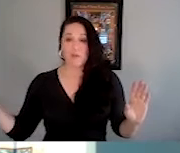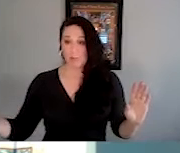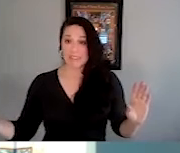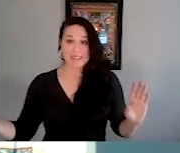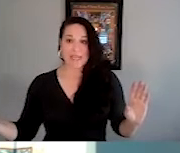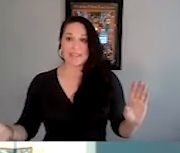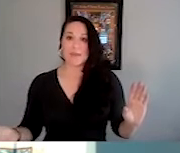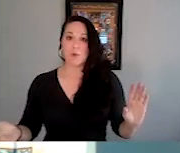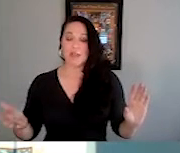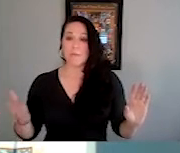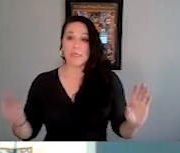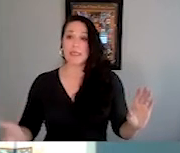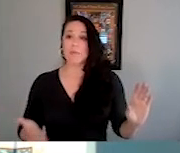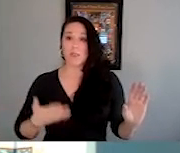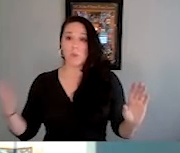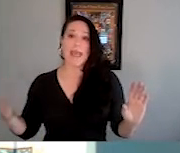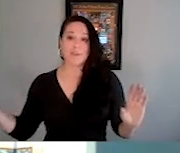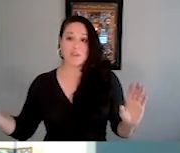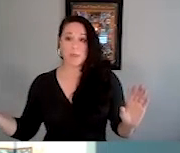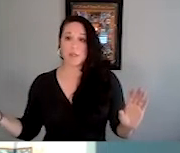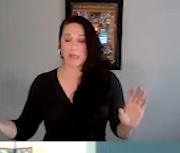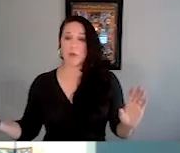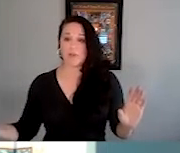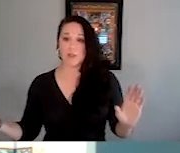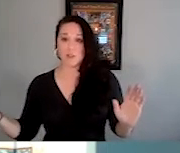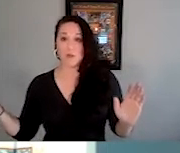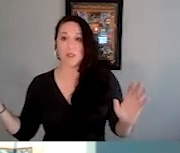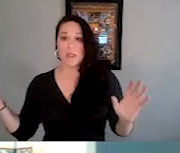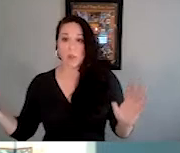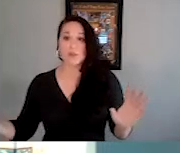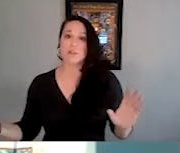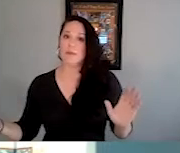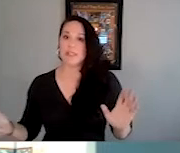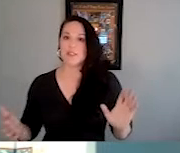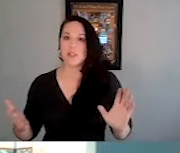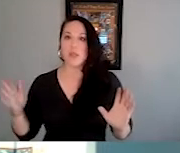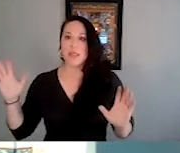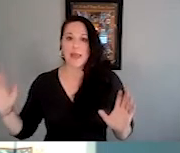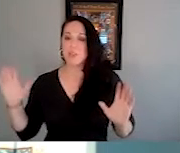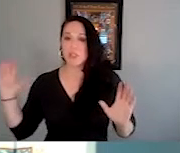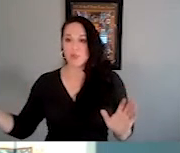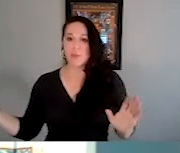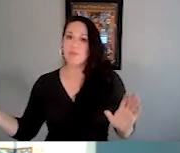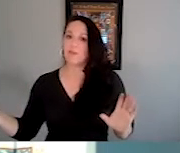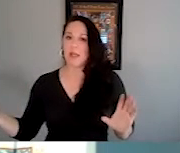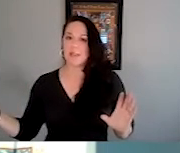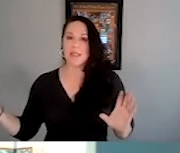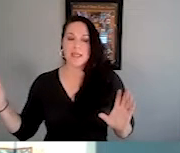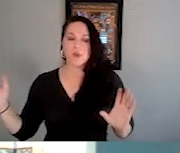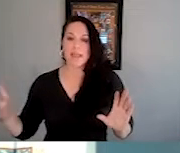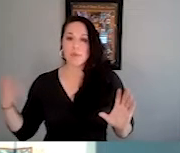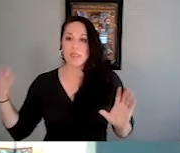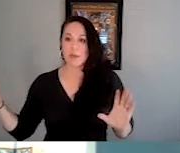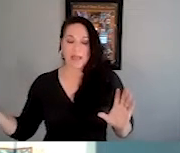have pharmacists at the table. And immediately we're like, we have to build our medical professional partnerships. And so that was a huge pivot for